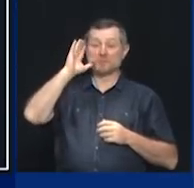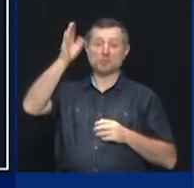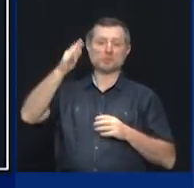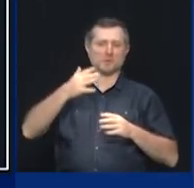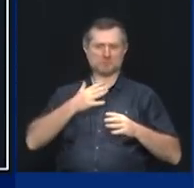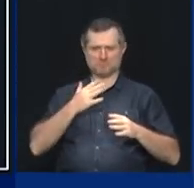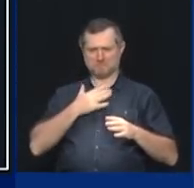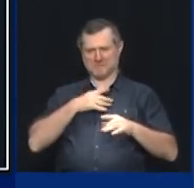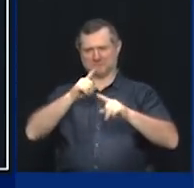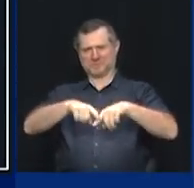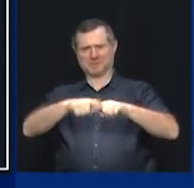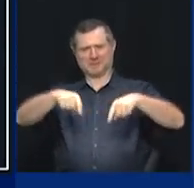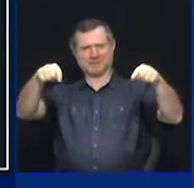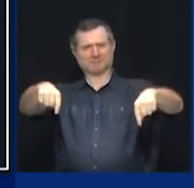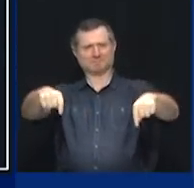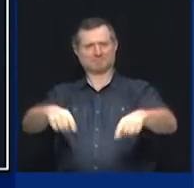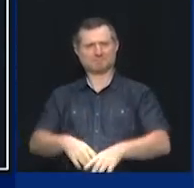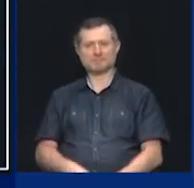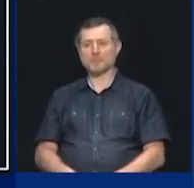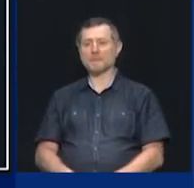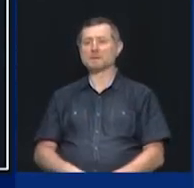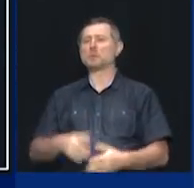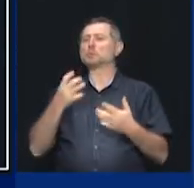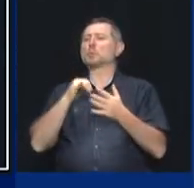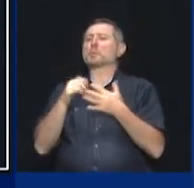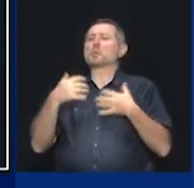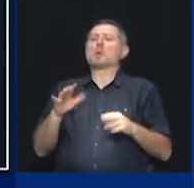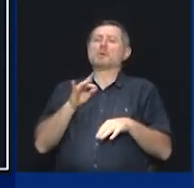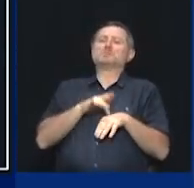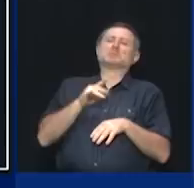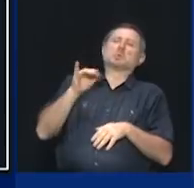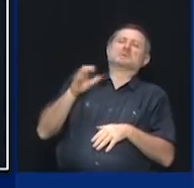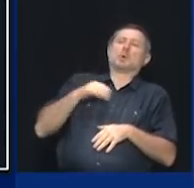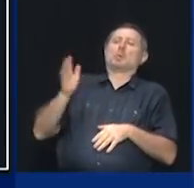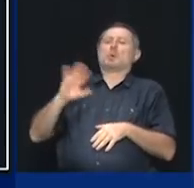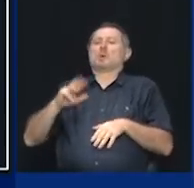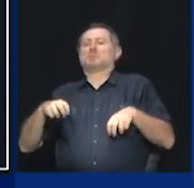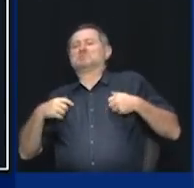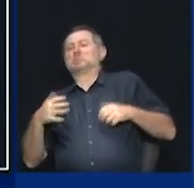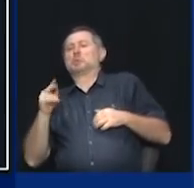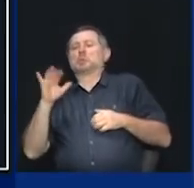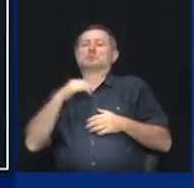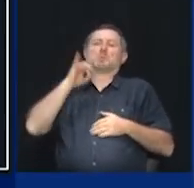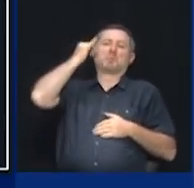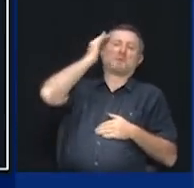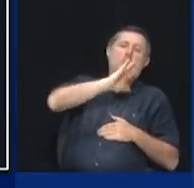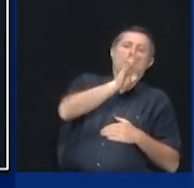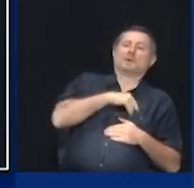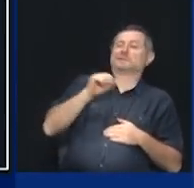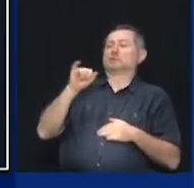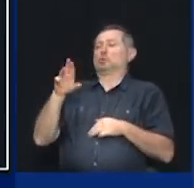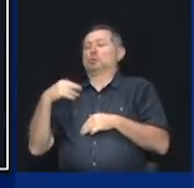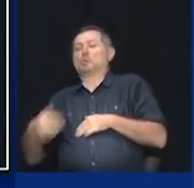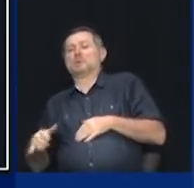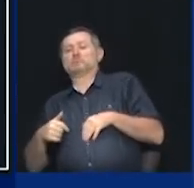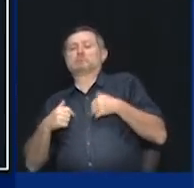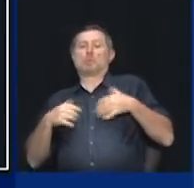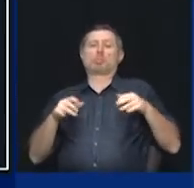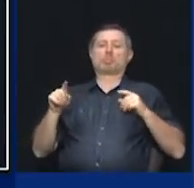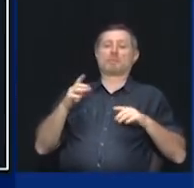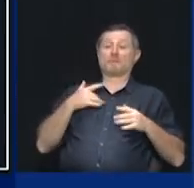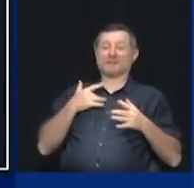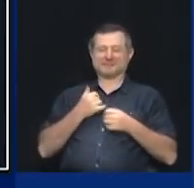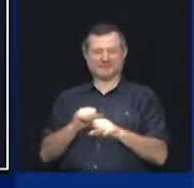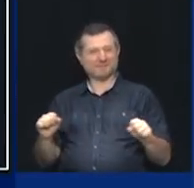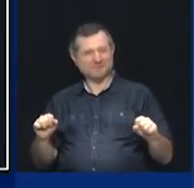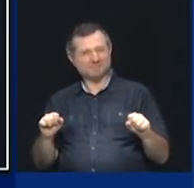coming back to this city. They're not coming back to any city until they know they are safe. I can give as